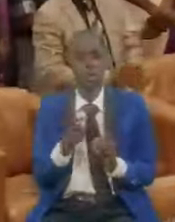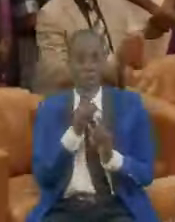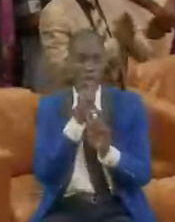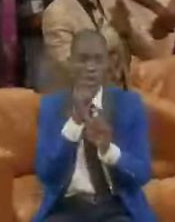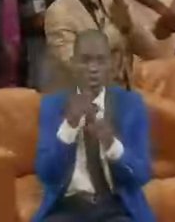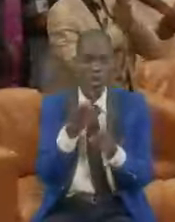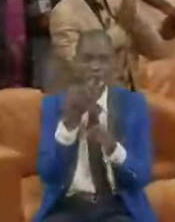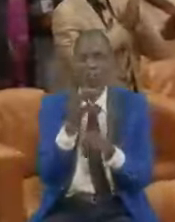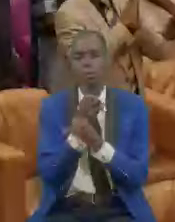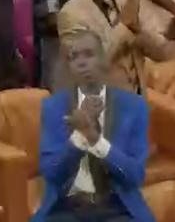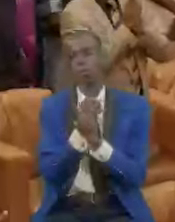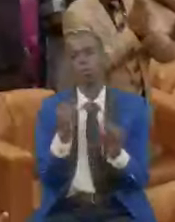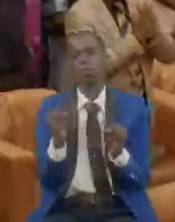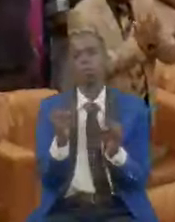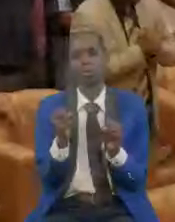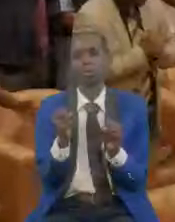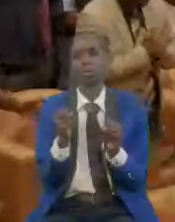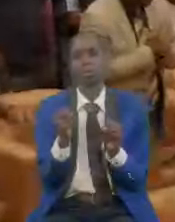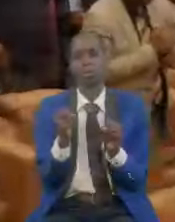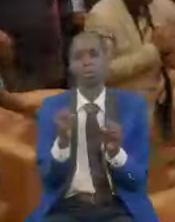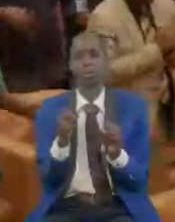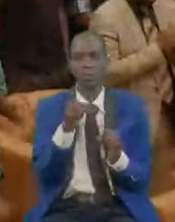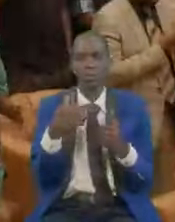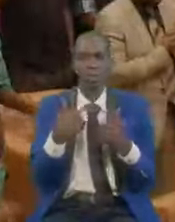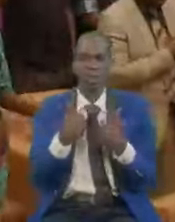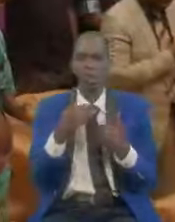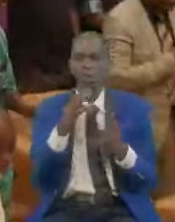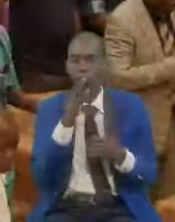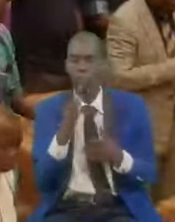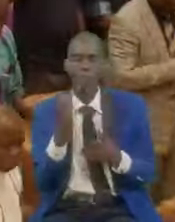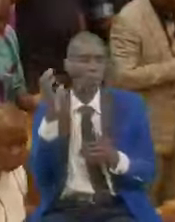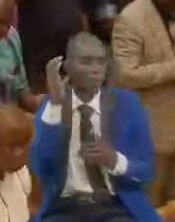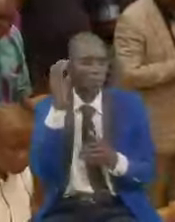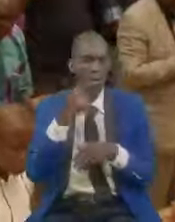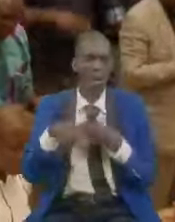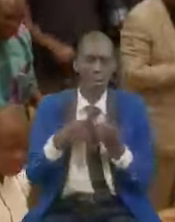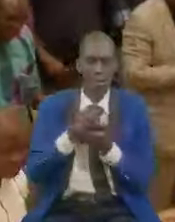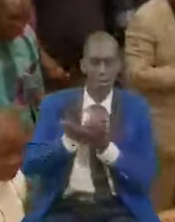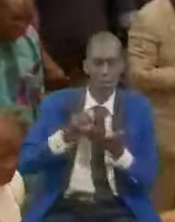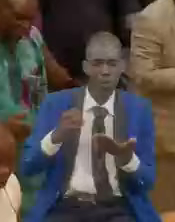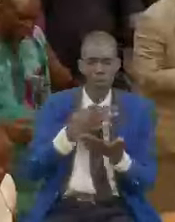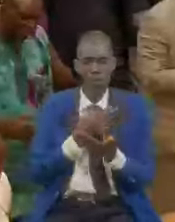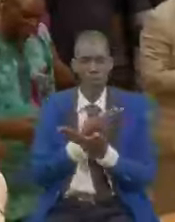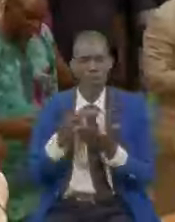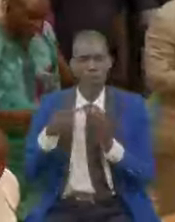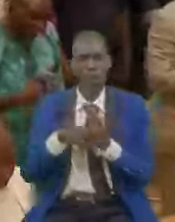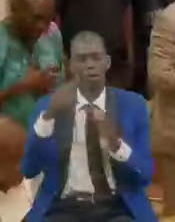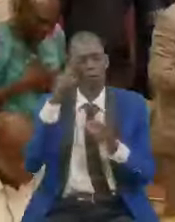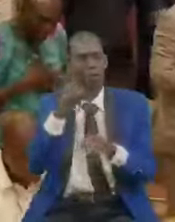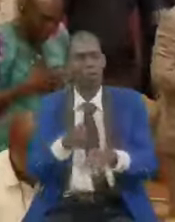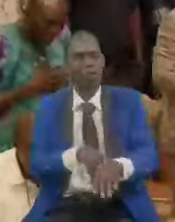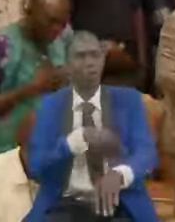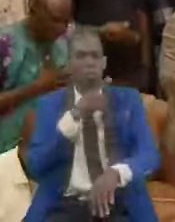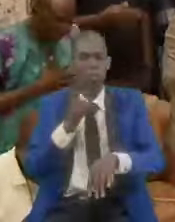salvation. You've been hearing about sanctification and holiness for such a long time